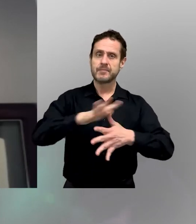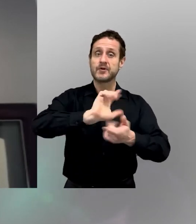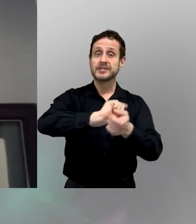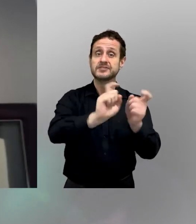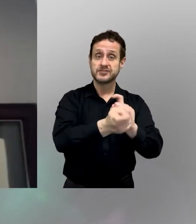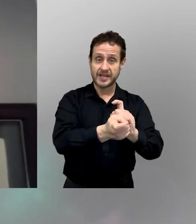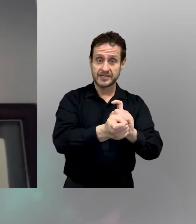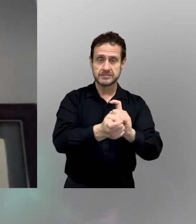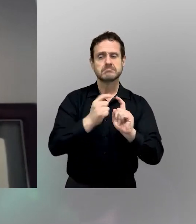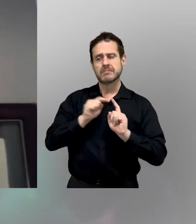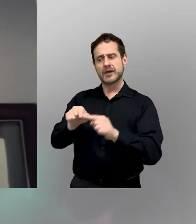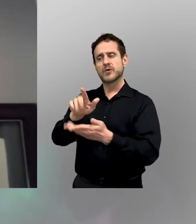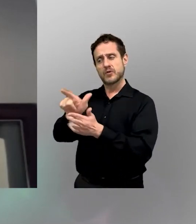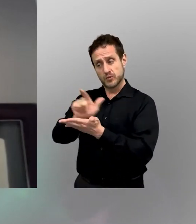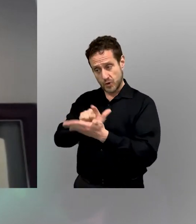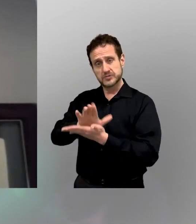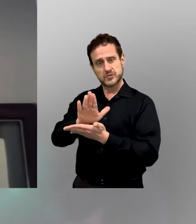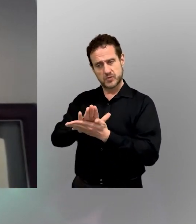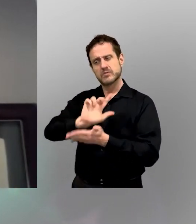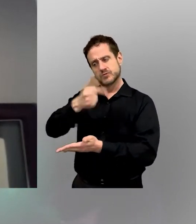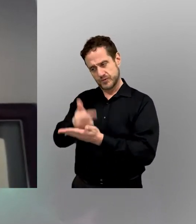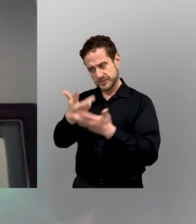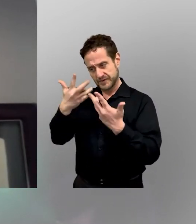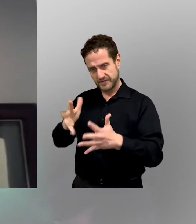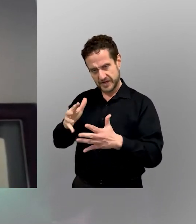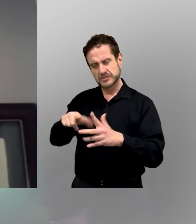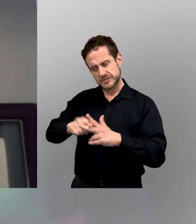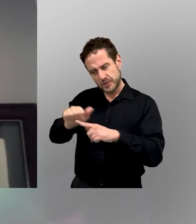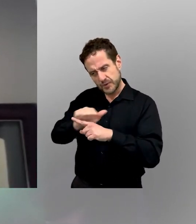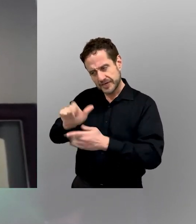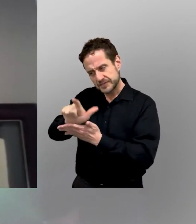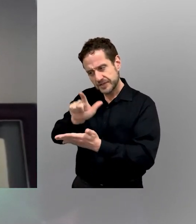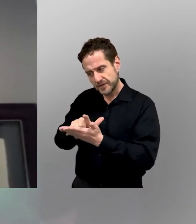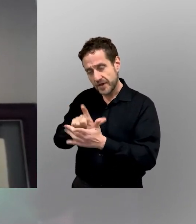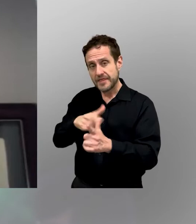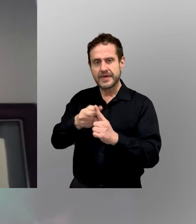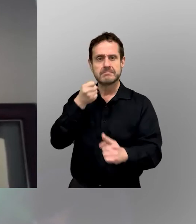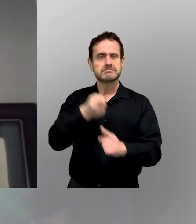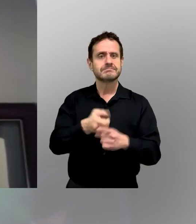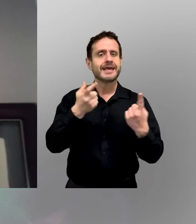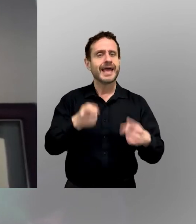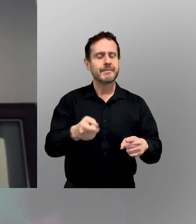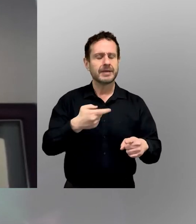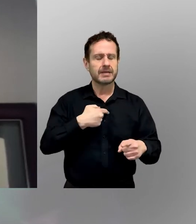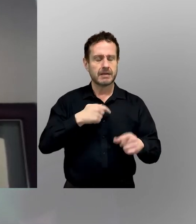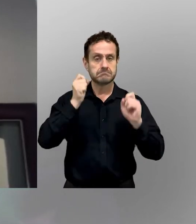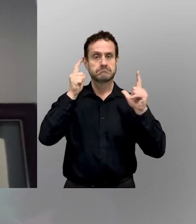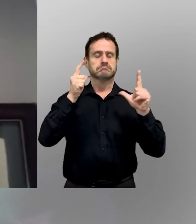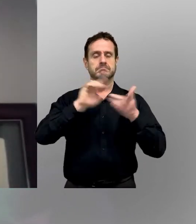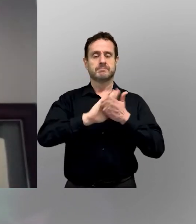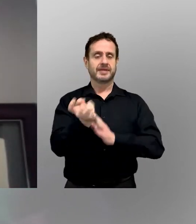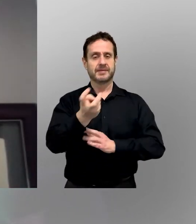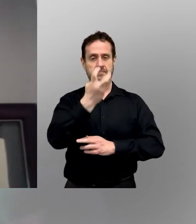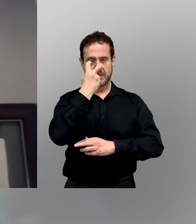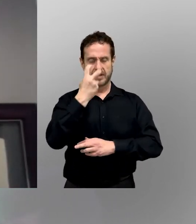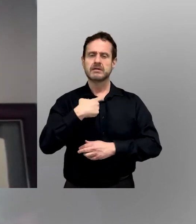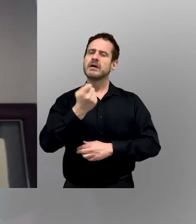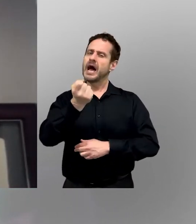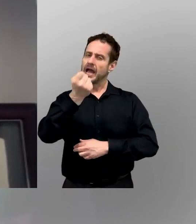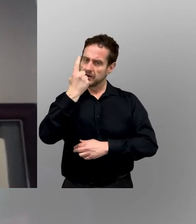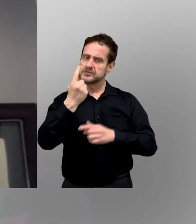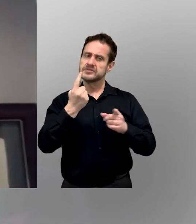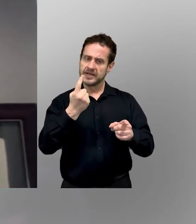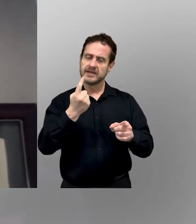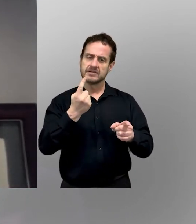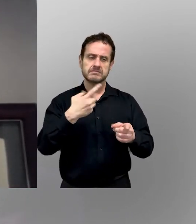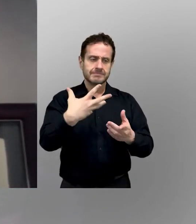changed after I graduated law school and had already started practicing, and I suddenly and unexpectedly went blind. I